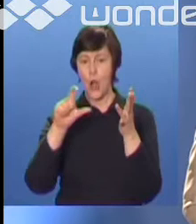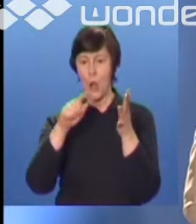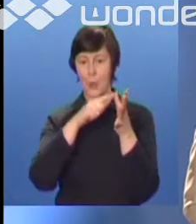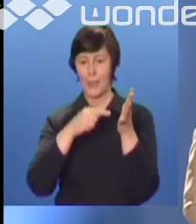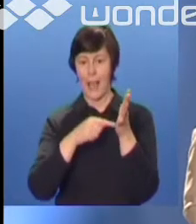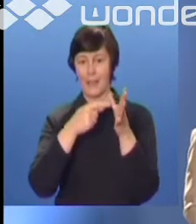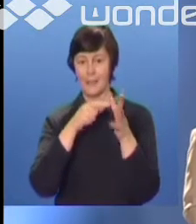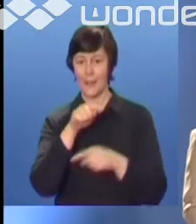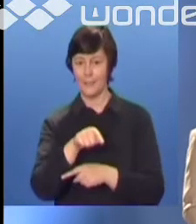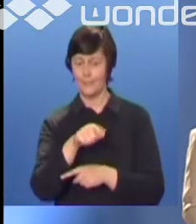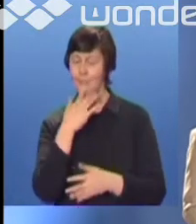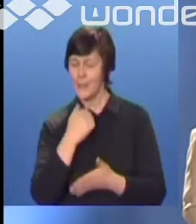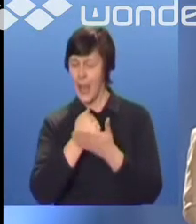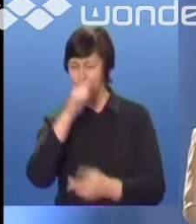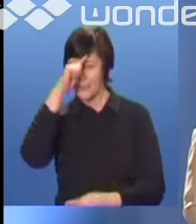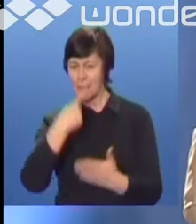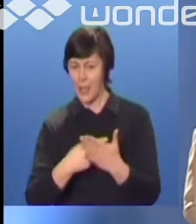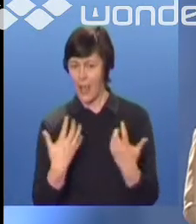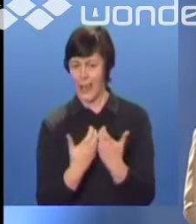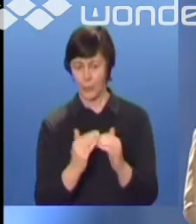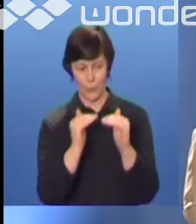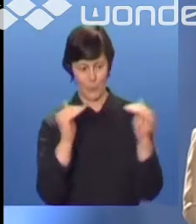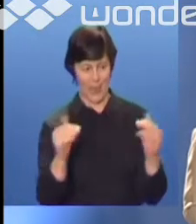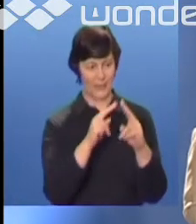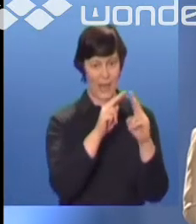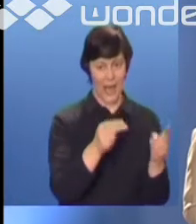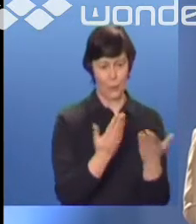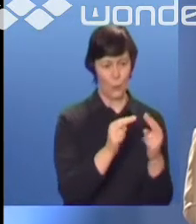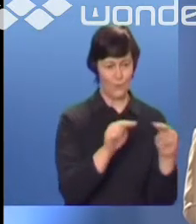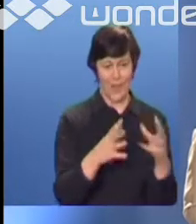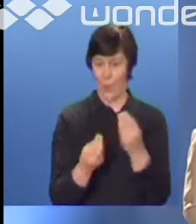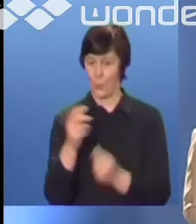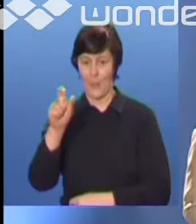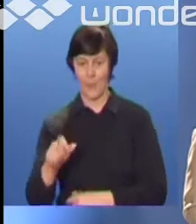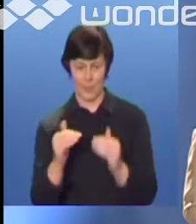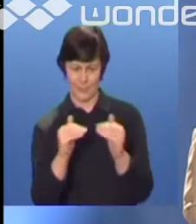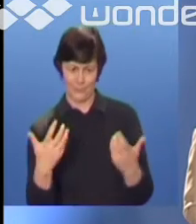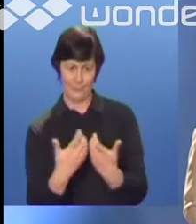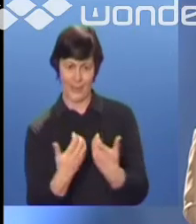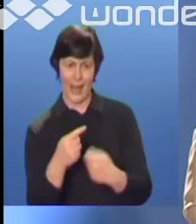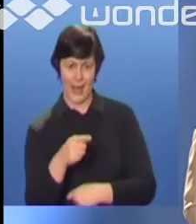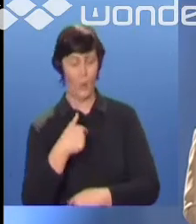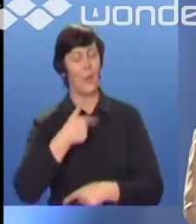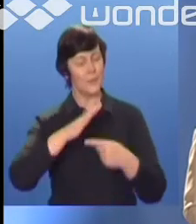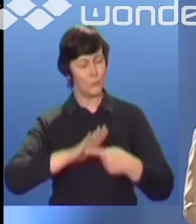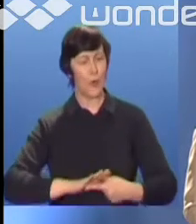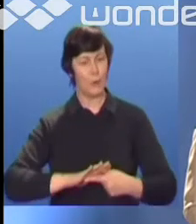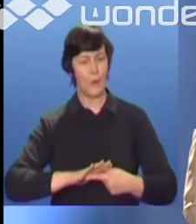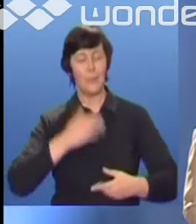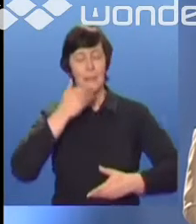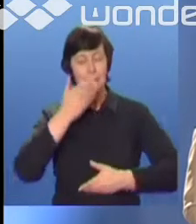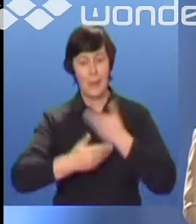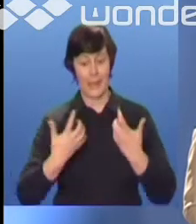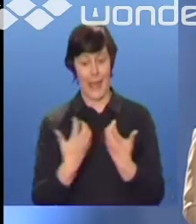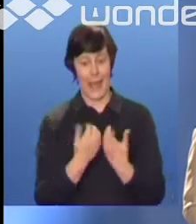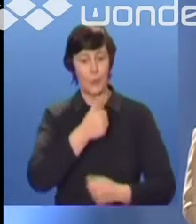has completely changed the way in which their properties are allocated. And this programme has been made to help explain how the system works. And